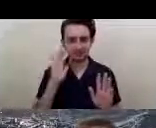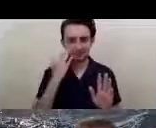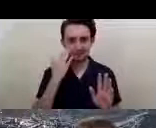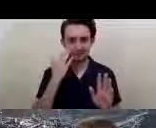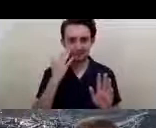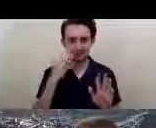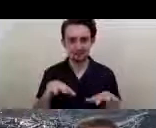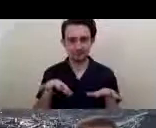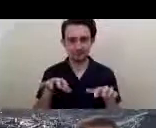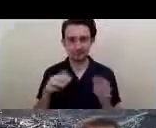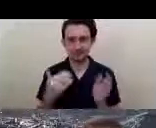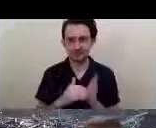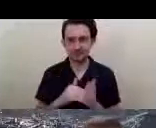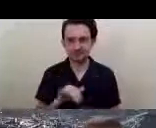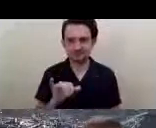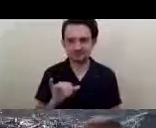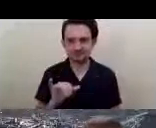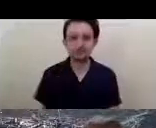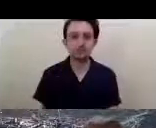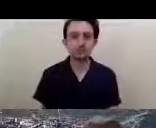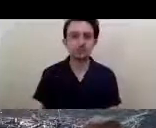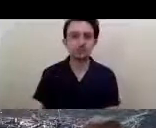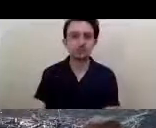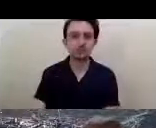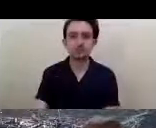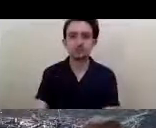So I will figure that out.